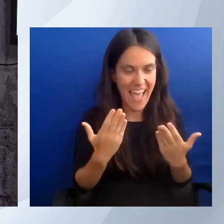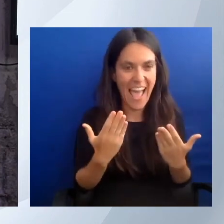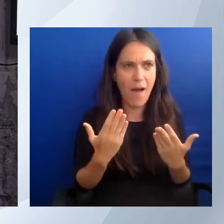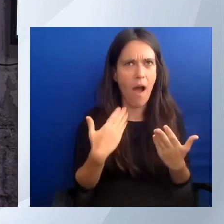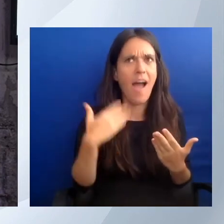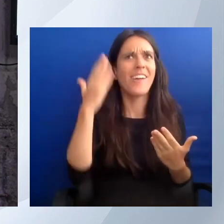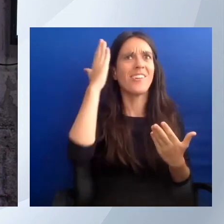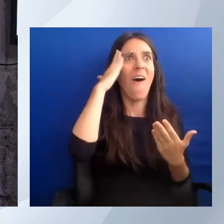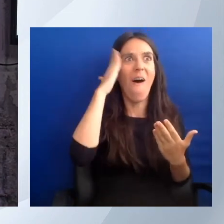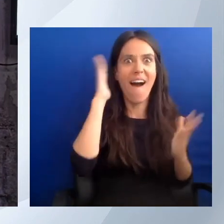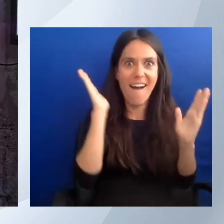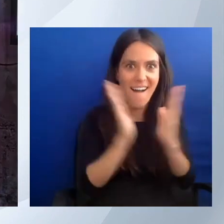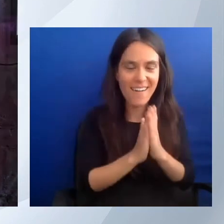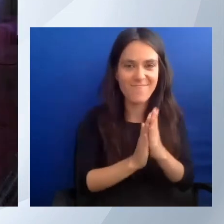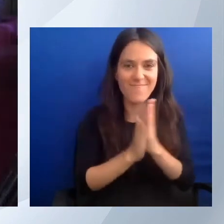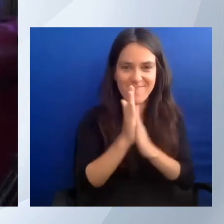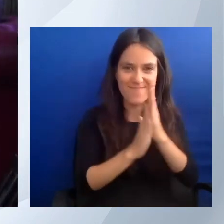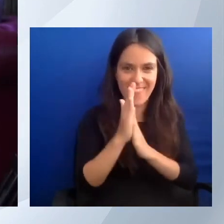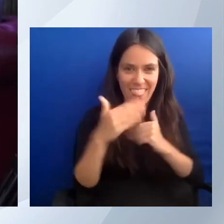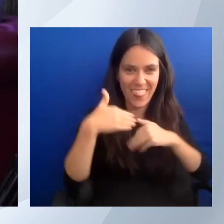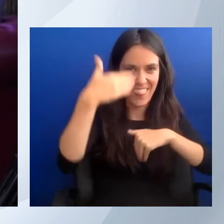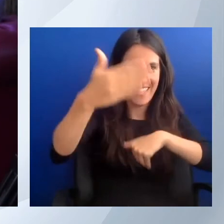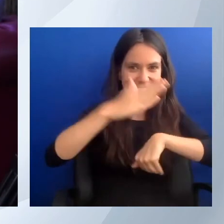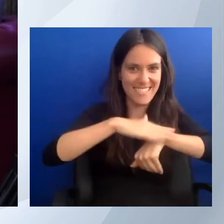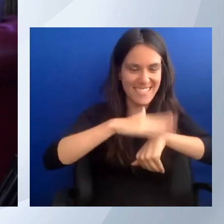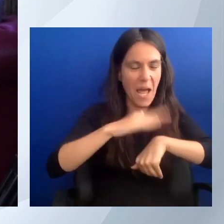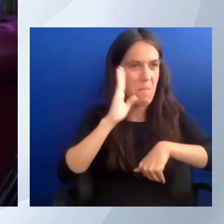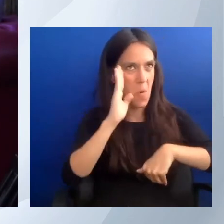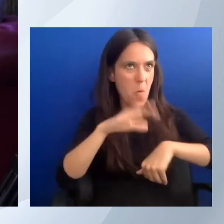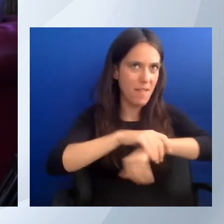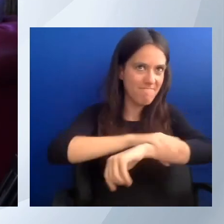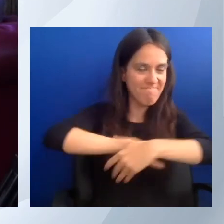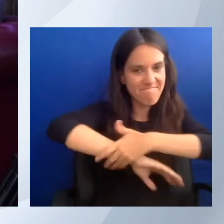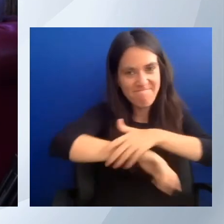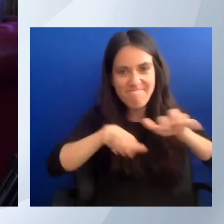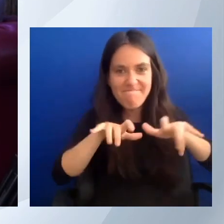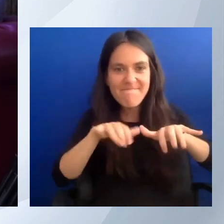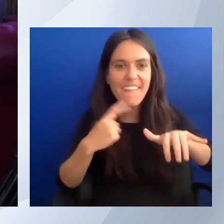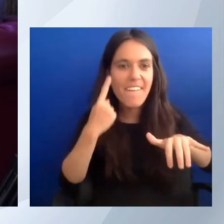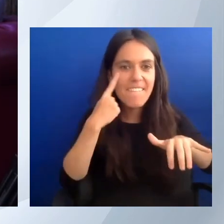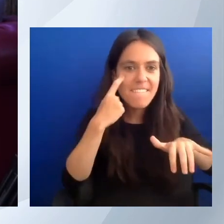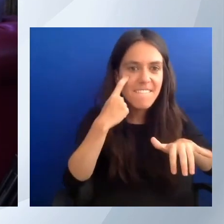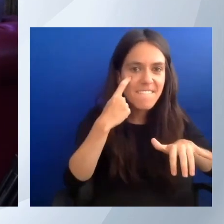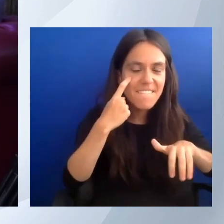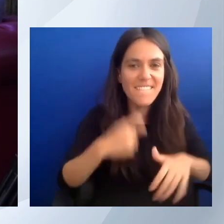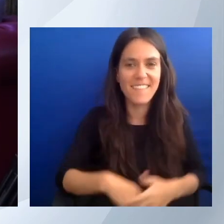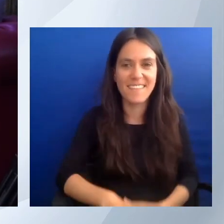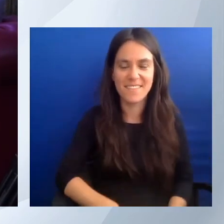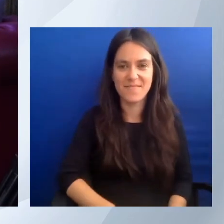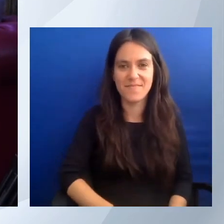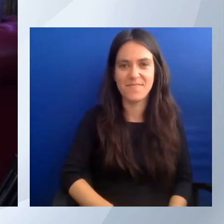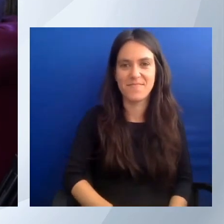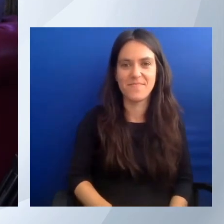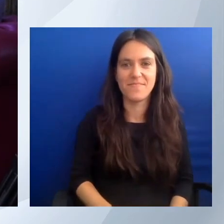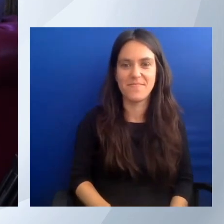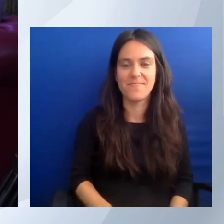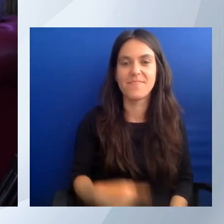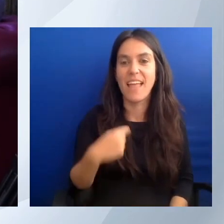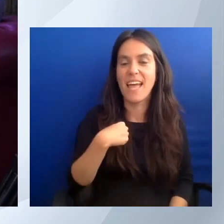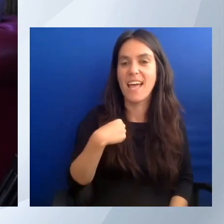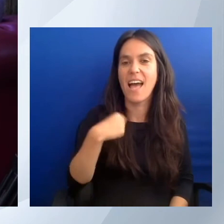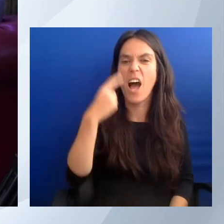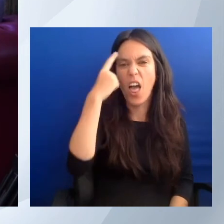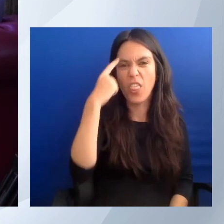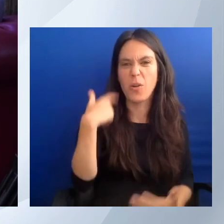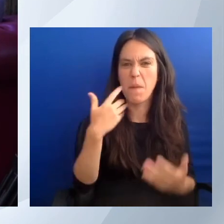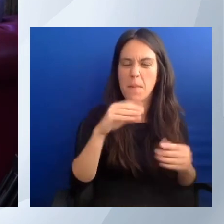during this staycation. Yeah, definitely. I was thinking about moving my blog, and I was like, okay, this is probably really